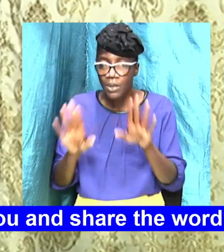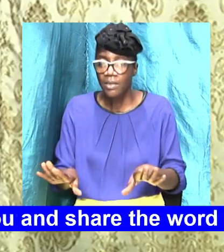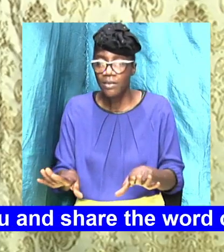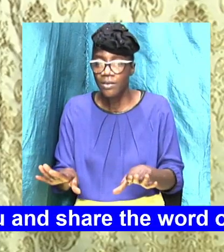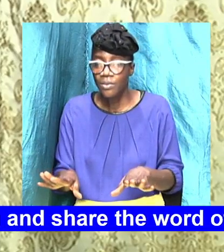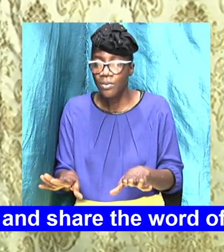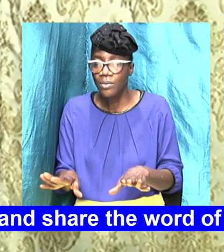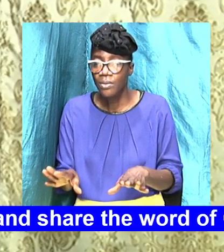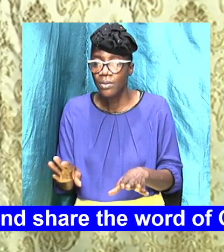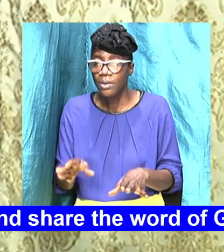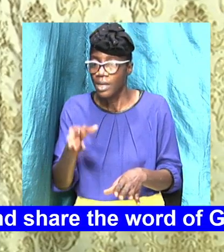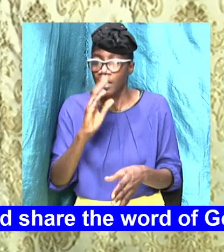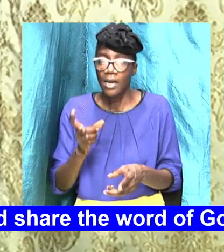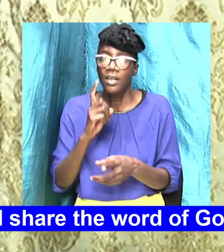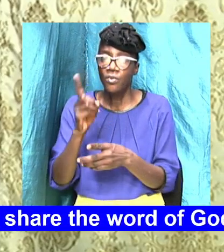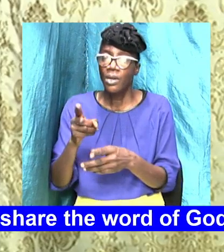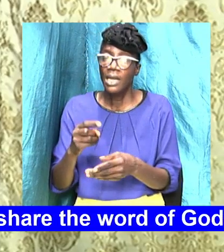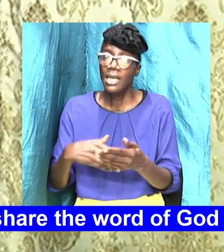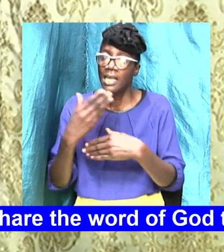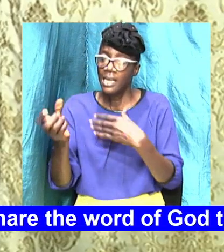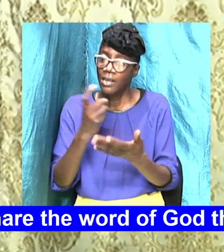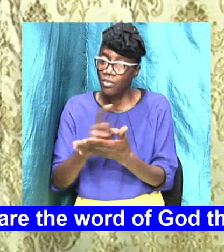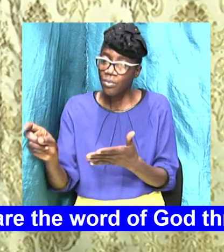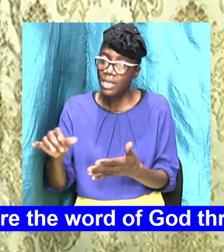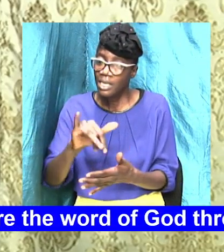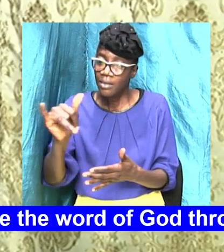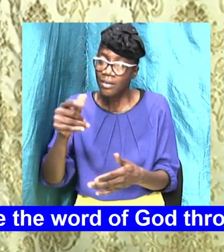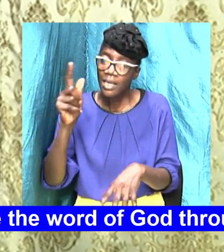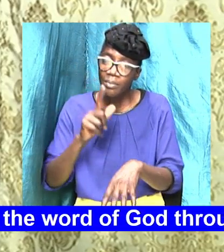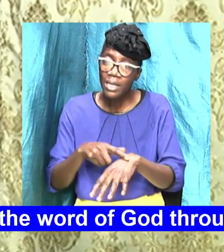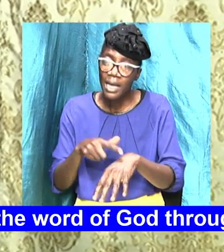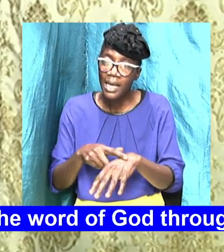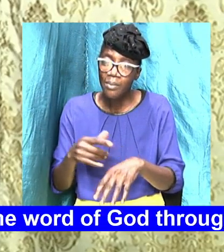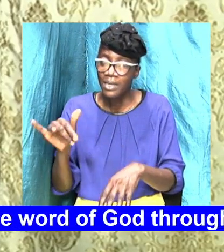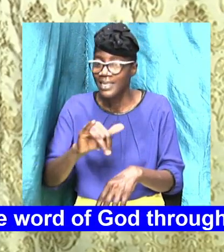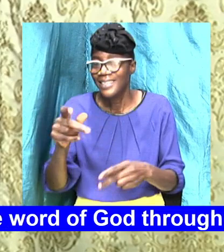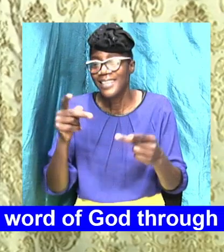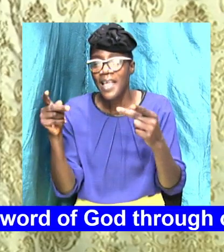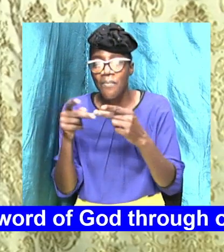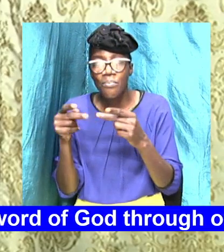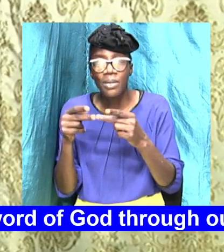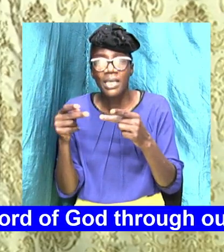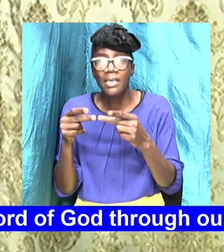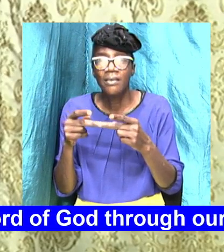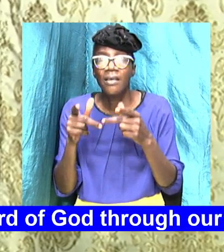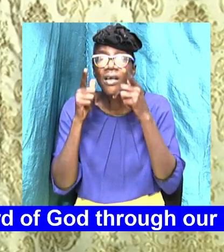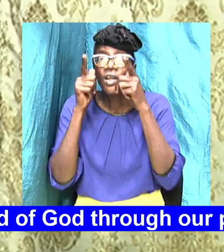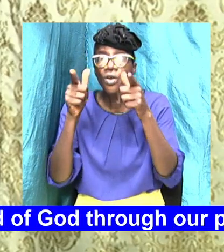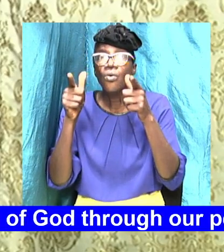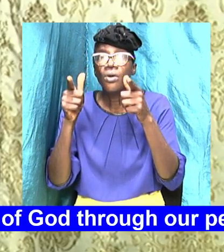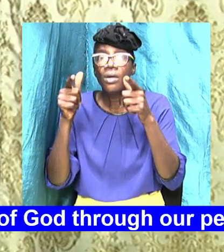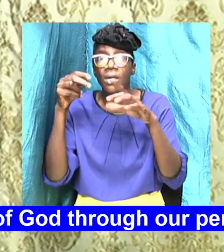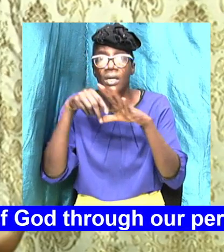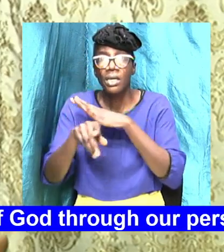willing. We'll be here next week, same time, same place, and we will look into